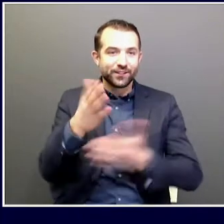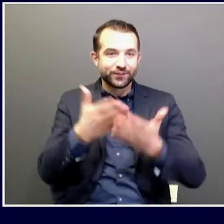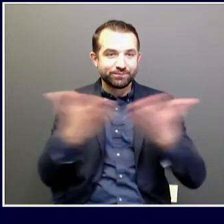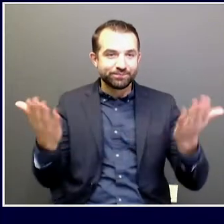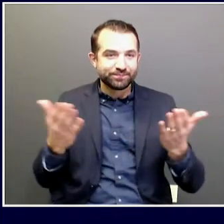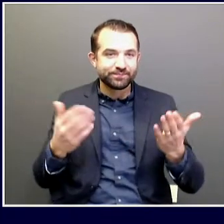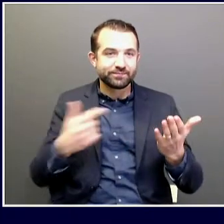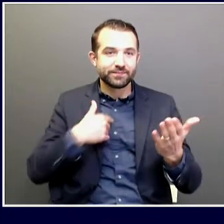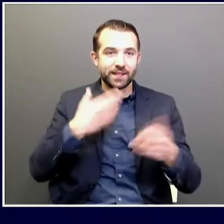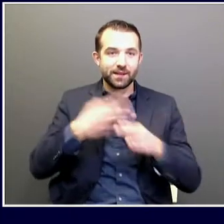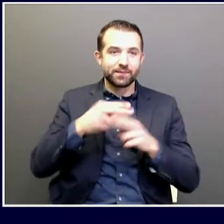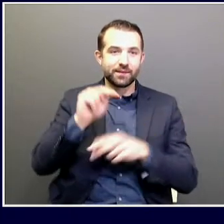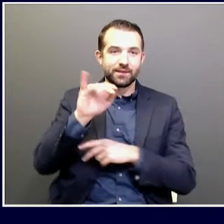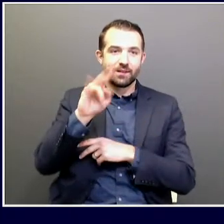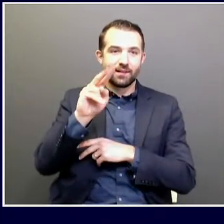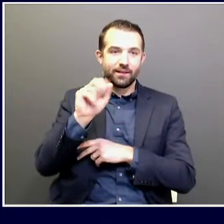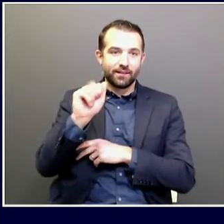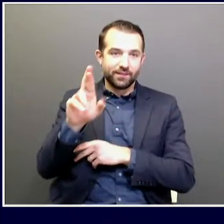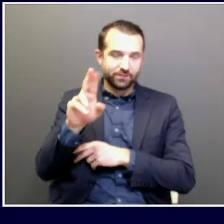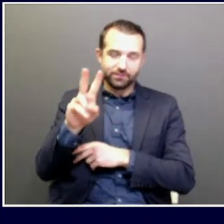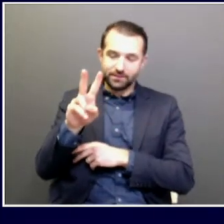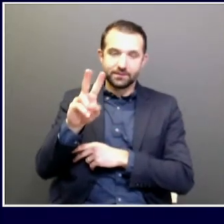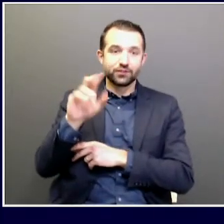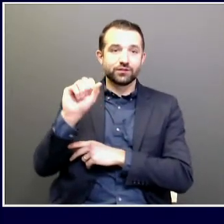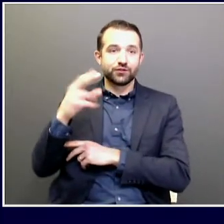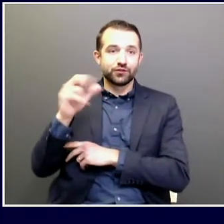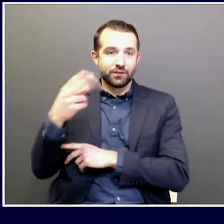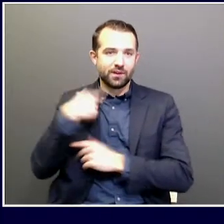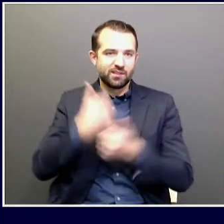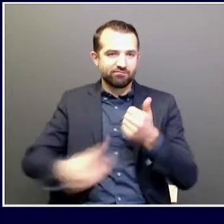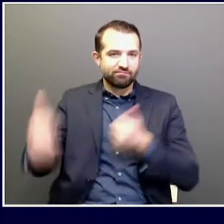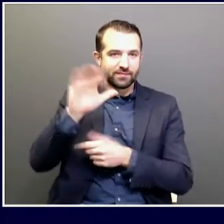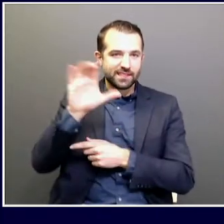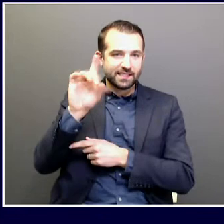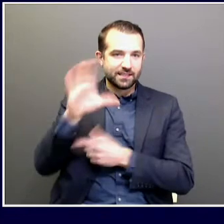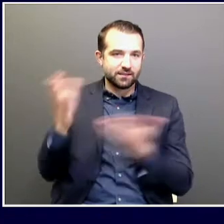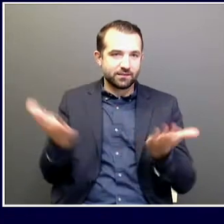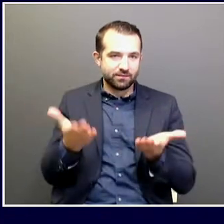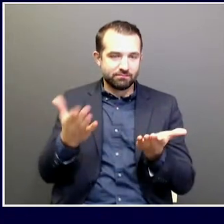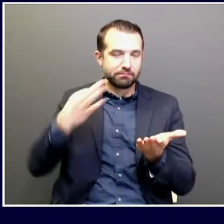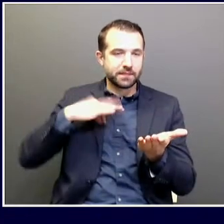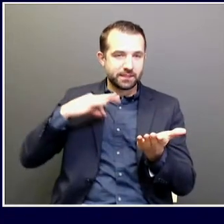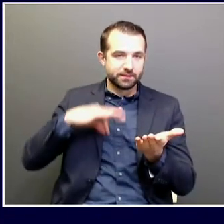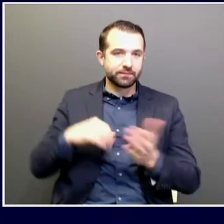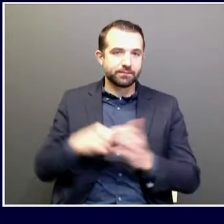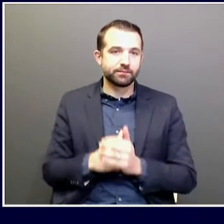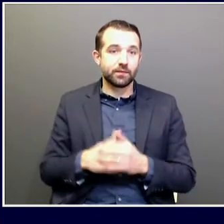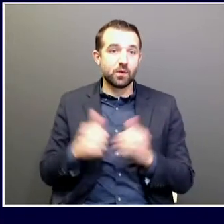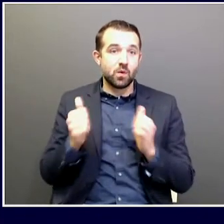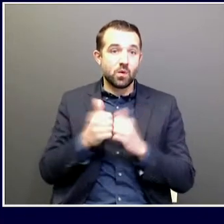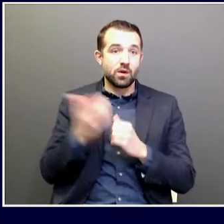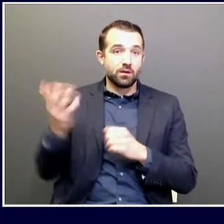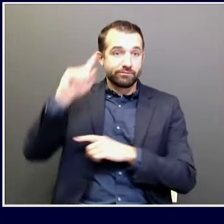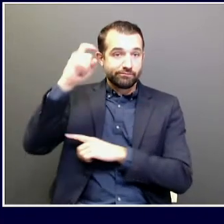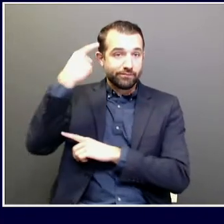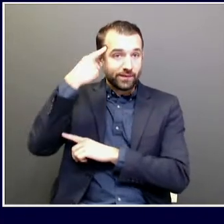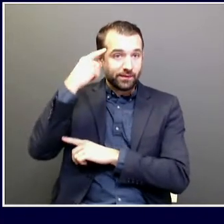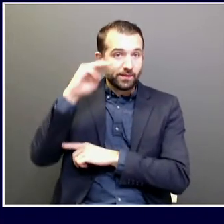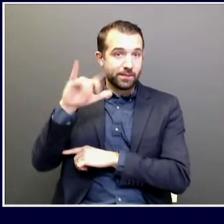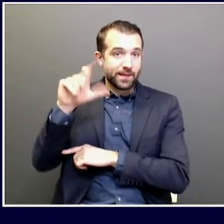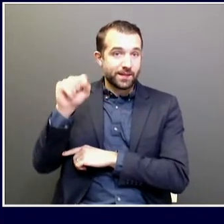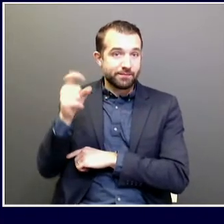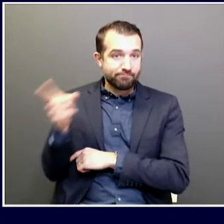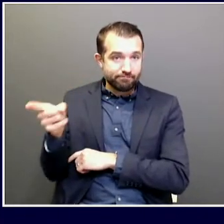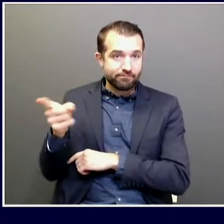I'm Nirav Shah, the director of the Maine Center for Disease Control and Prevention. I'm joined this afternoon by Governor Mills and Commissioner Jean